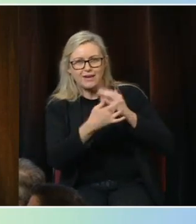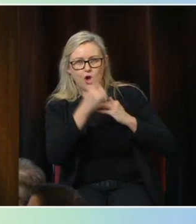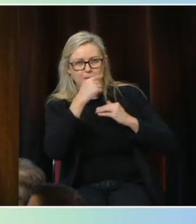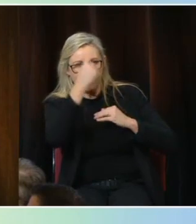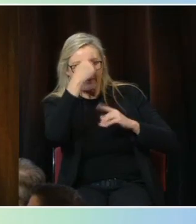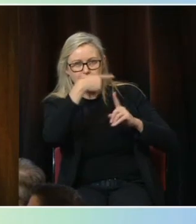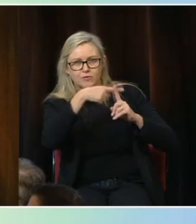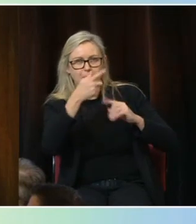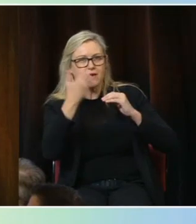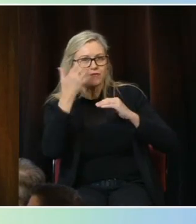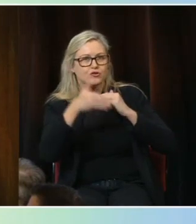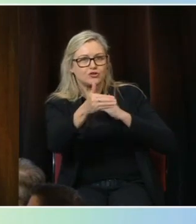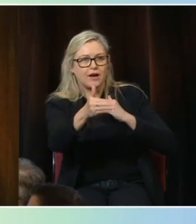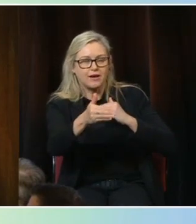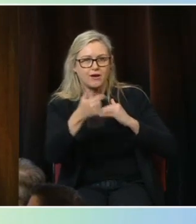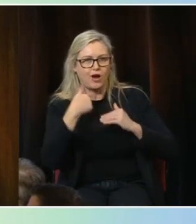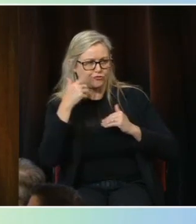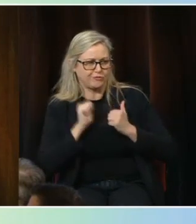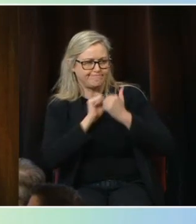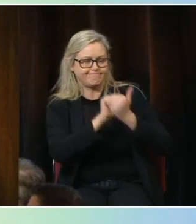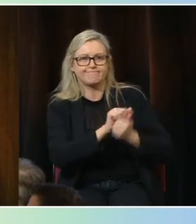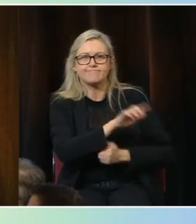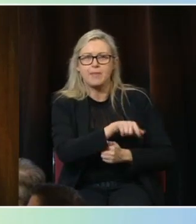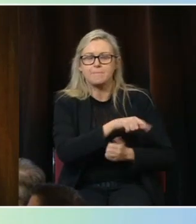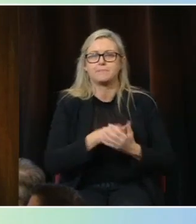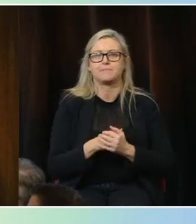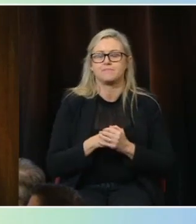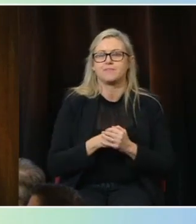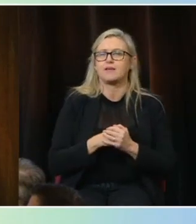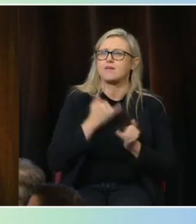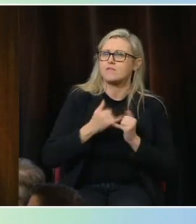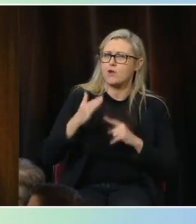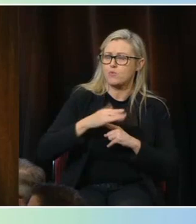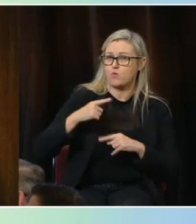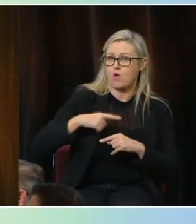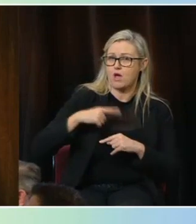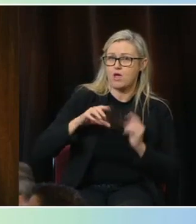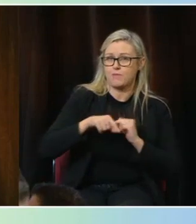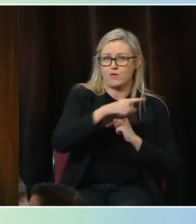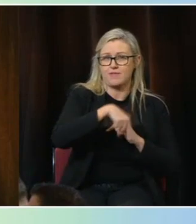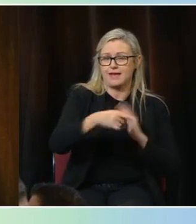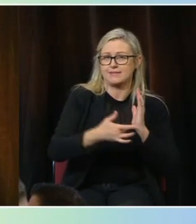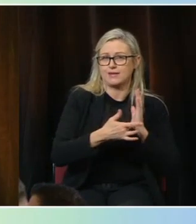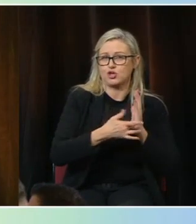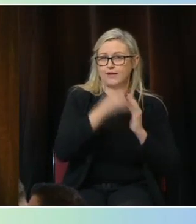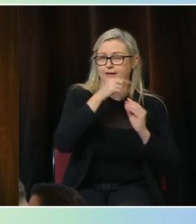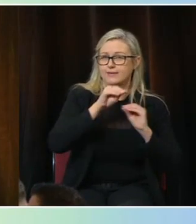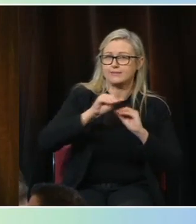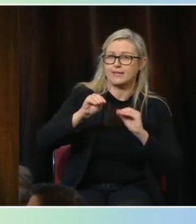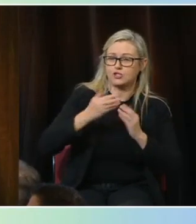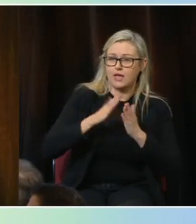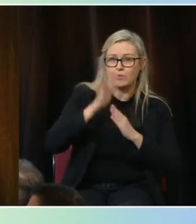potential of these new technologies one reason this is so significant is these technologies have the potential to deliver significant